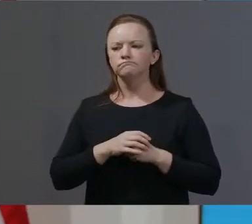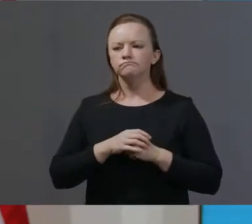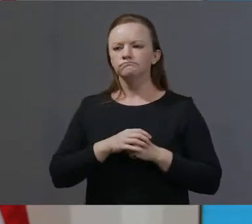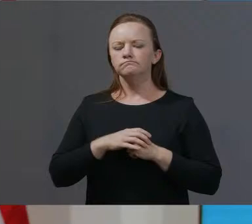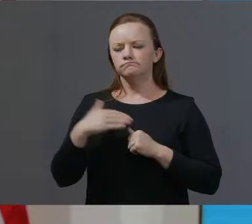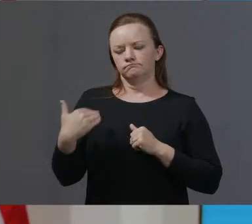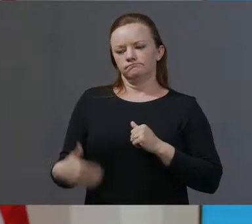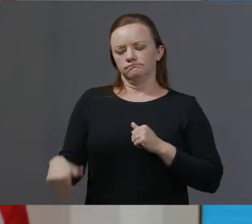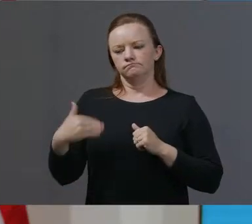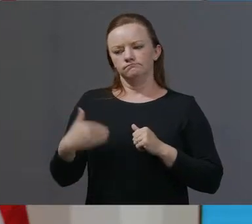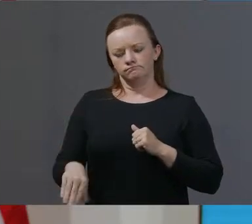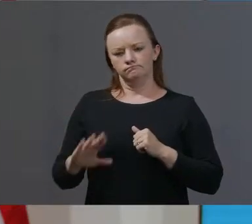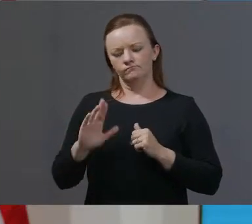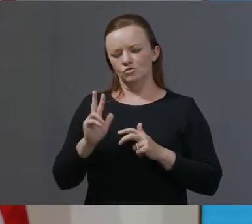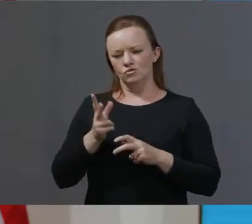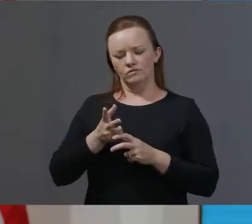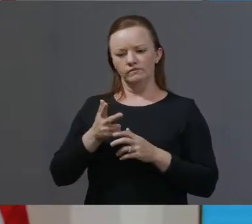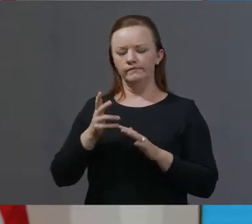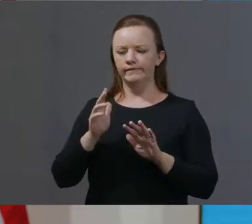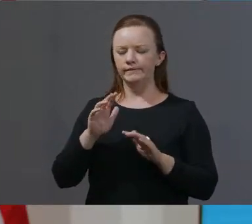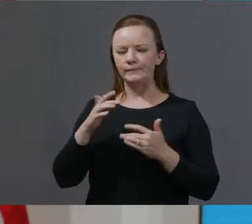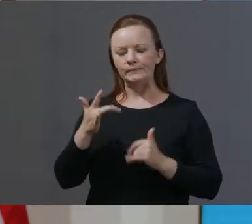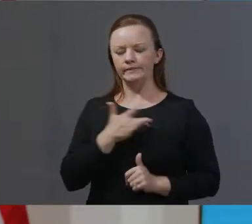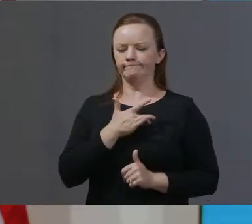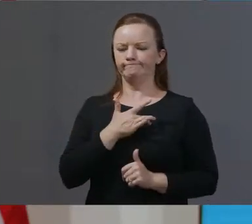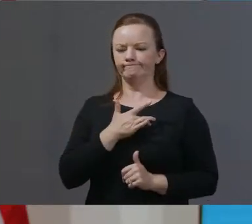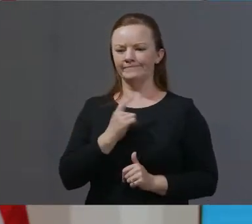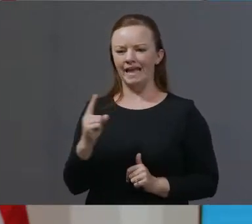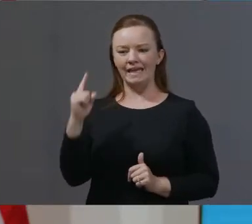things I hear are the people who